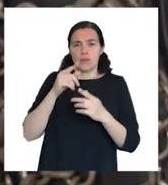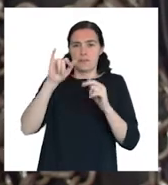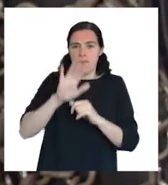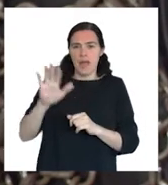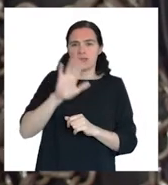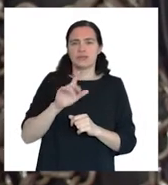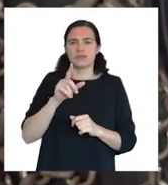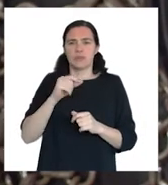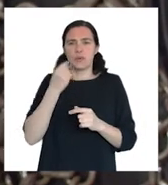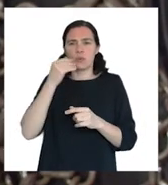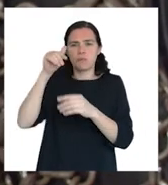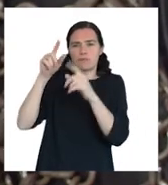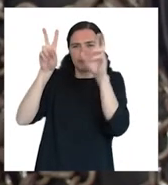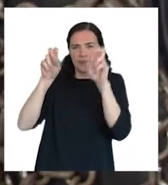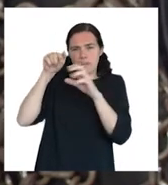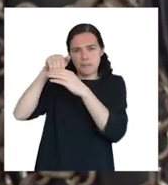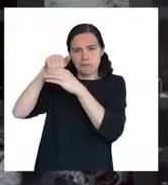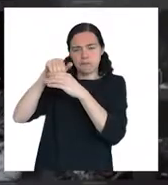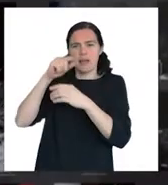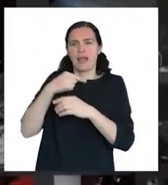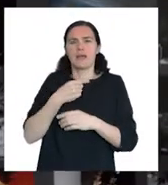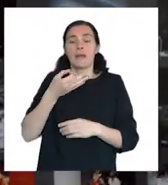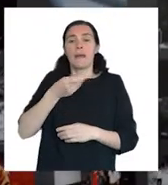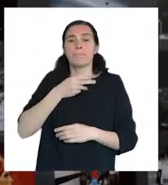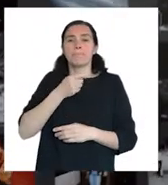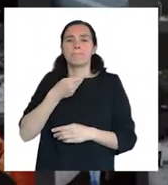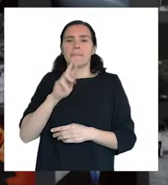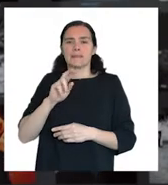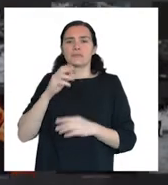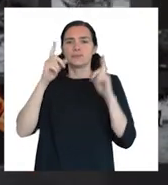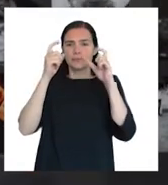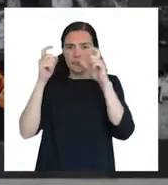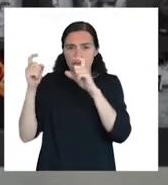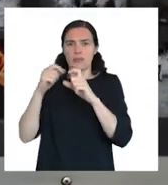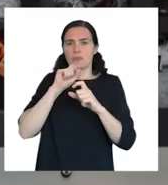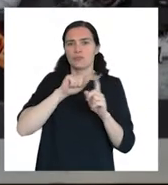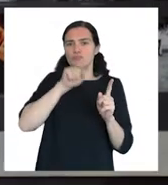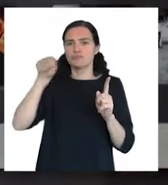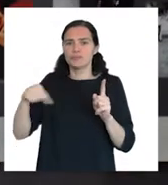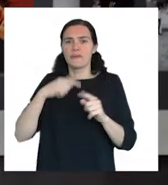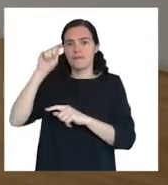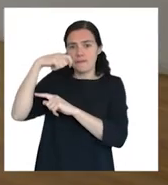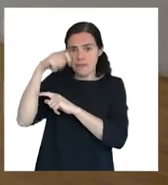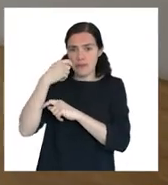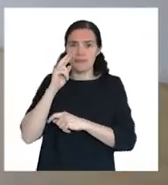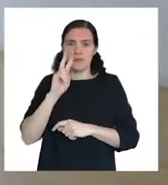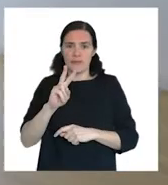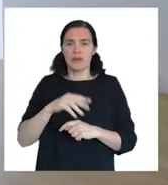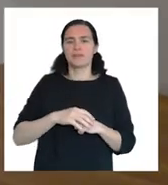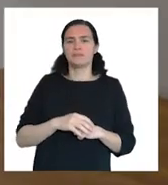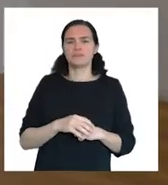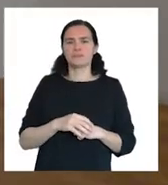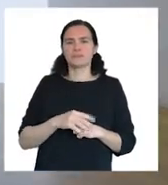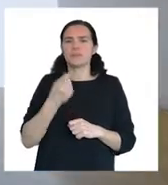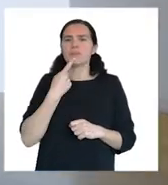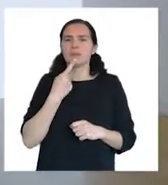of his work really appear. And you can start with the apex photo work here, go to the apex film, look